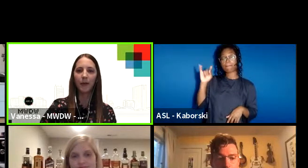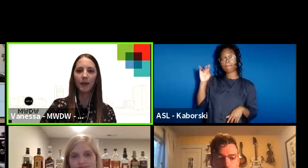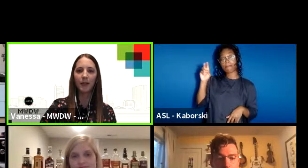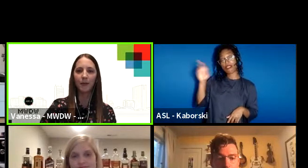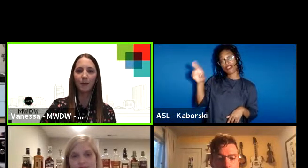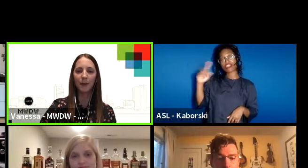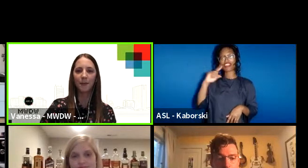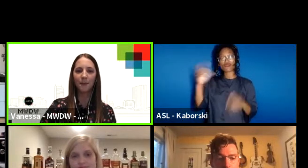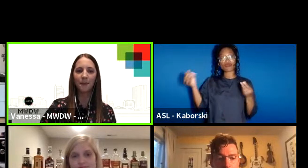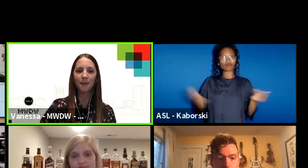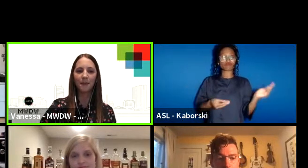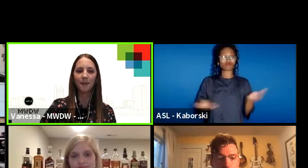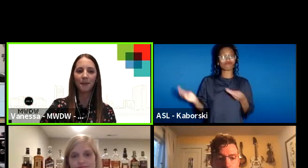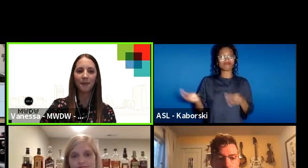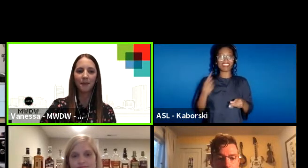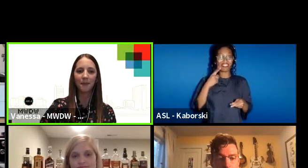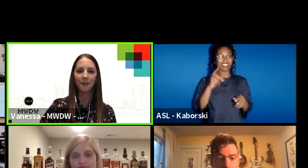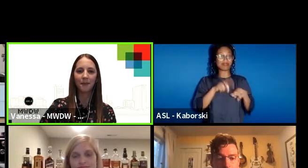the panel this evening.